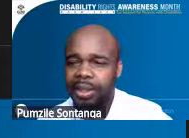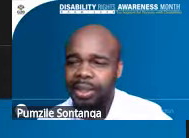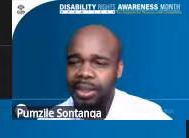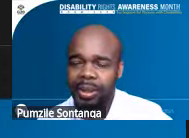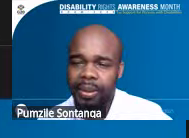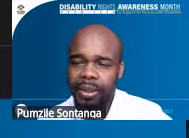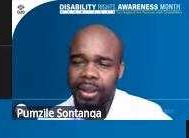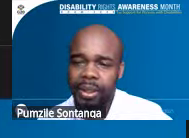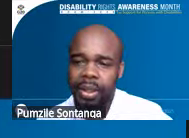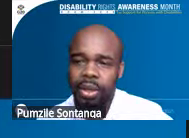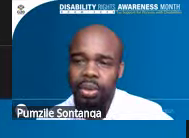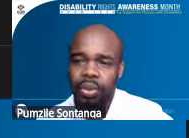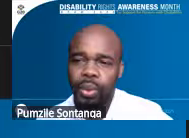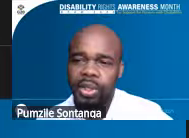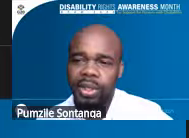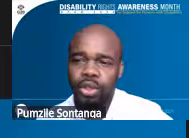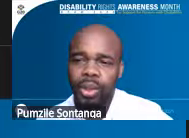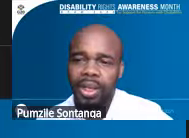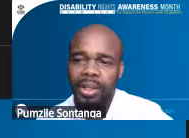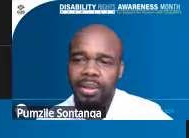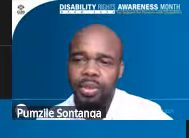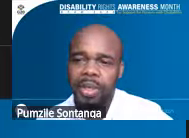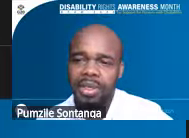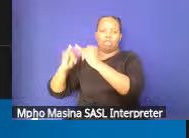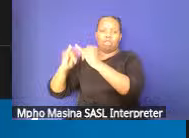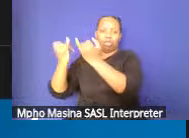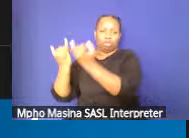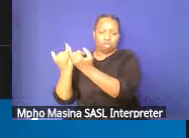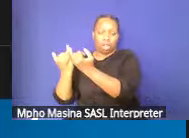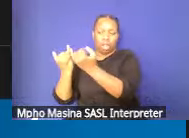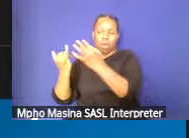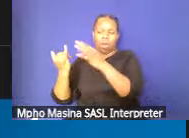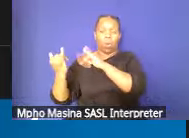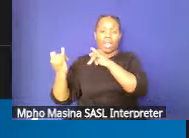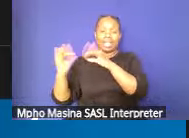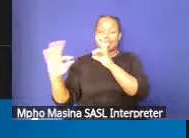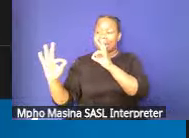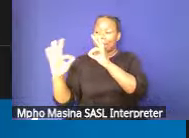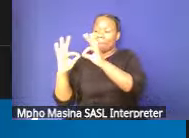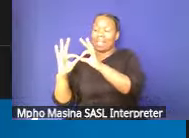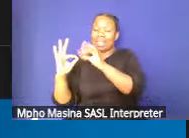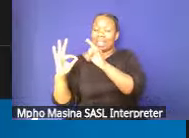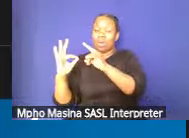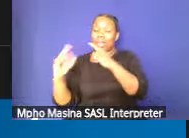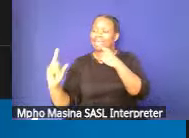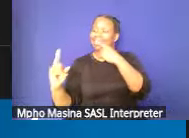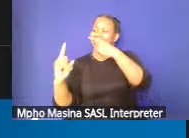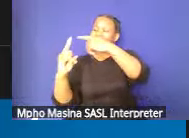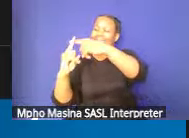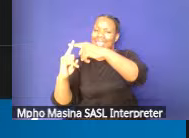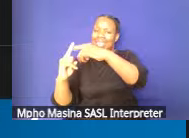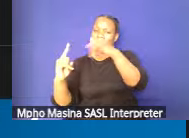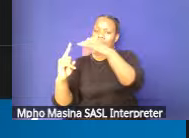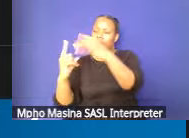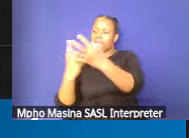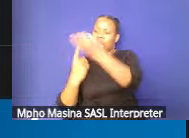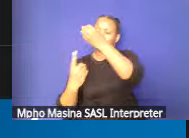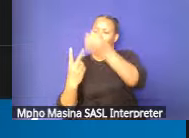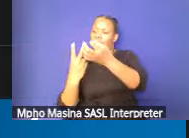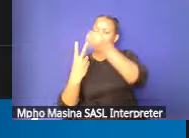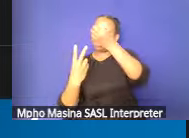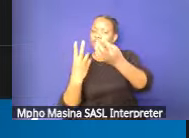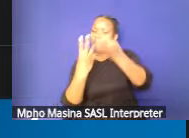Trade Industry, which actually specify the targets in terms of what we need to achieve from a